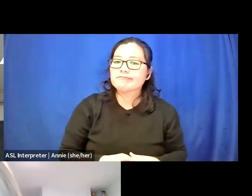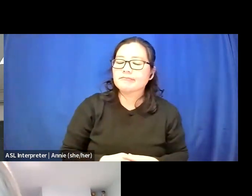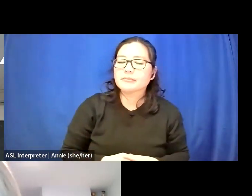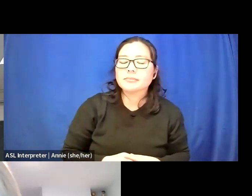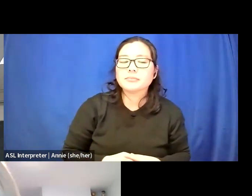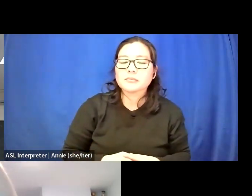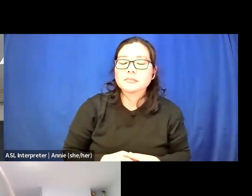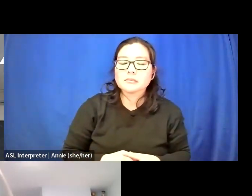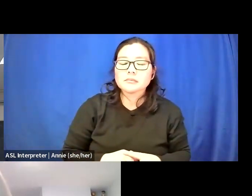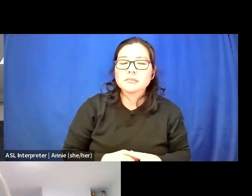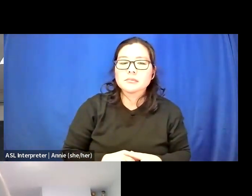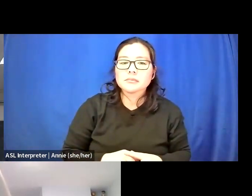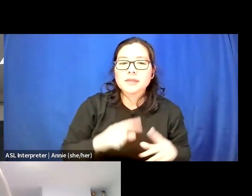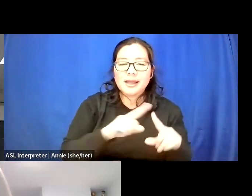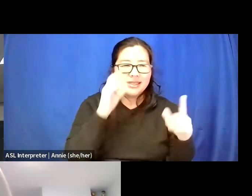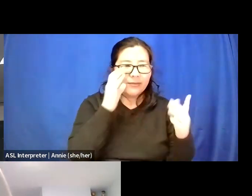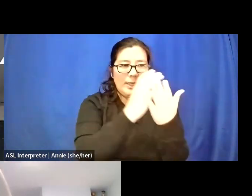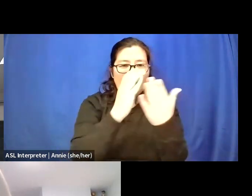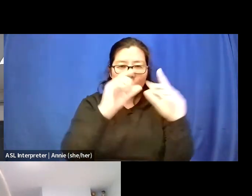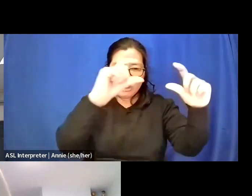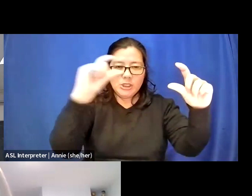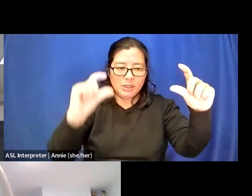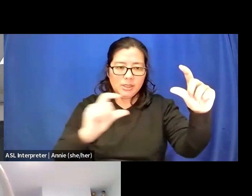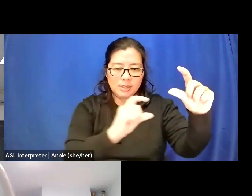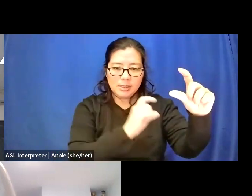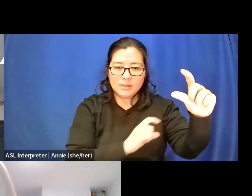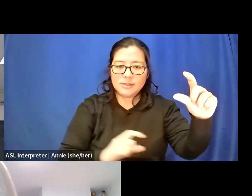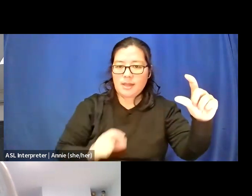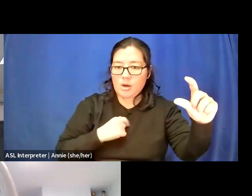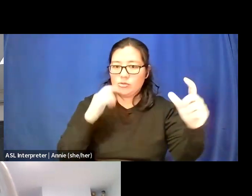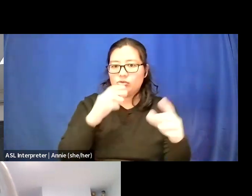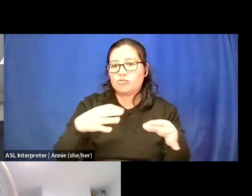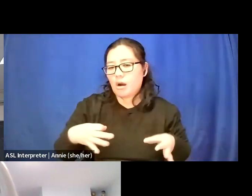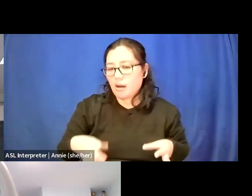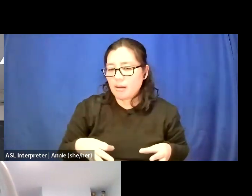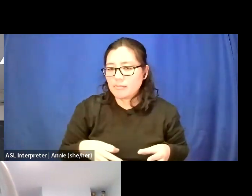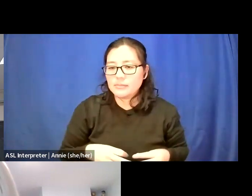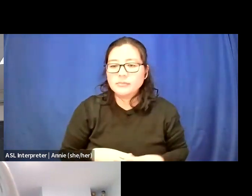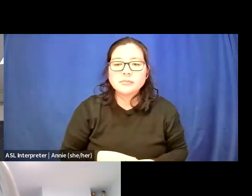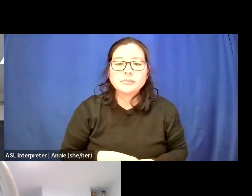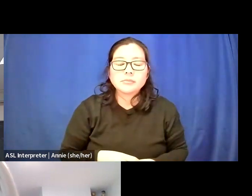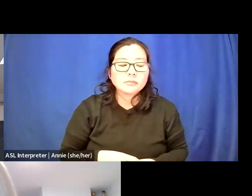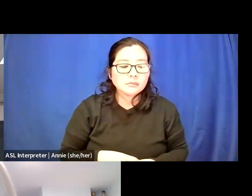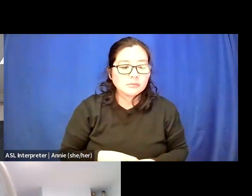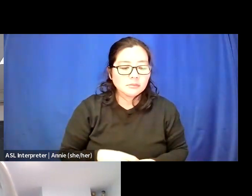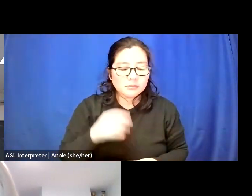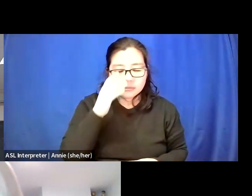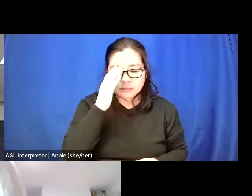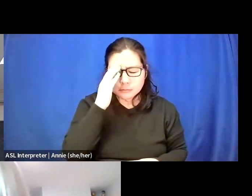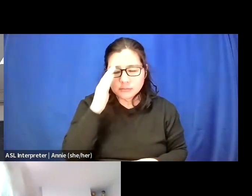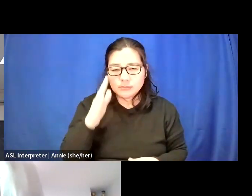the different images that are described. And I think even in